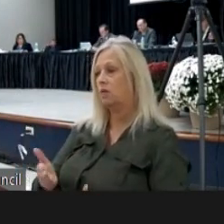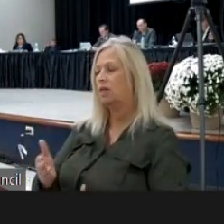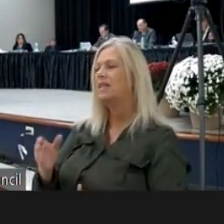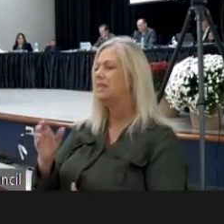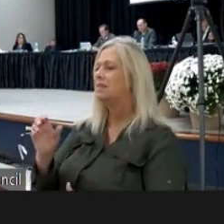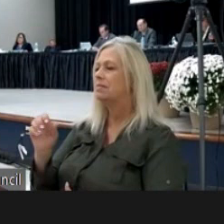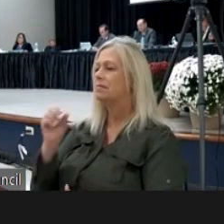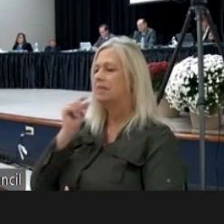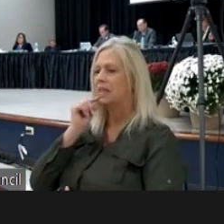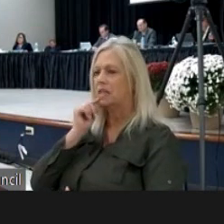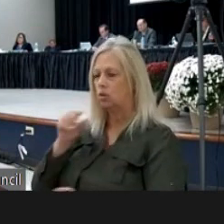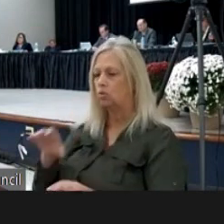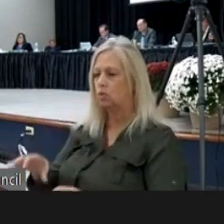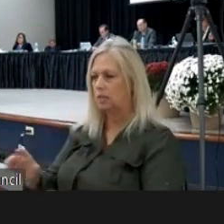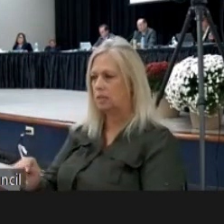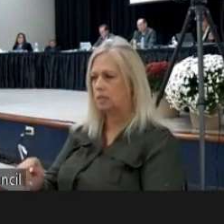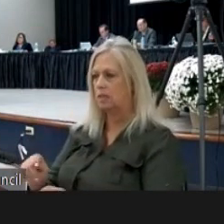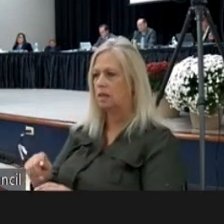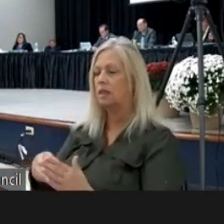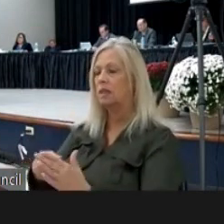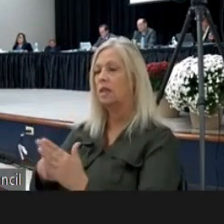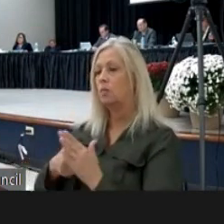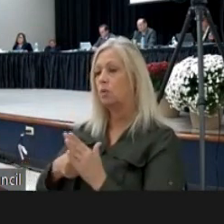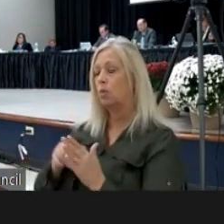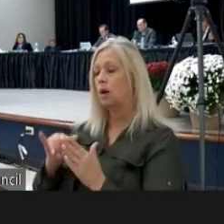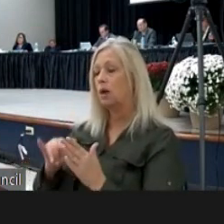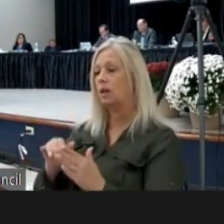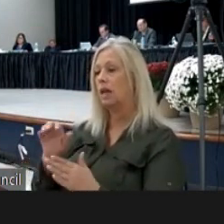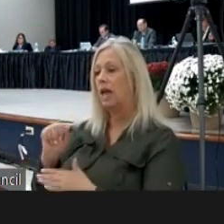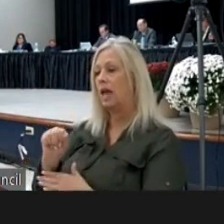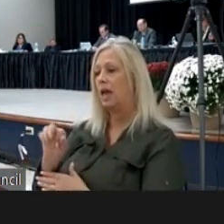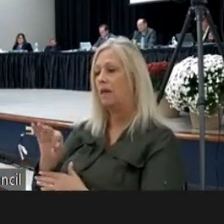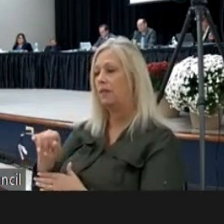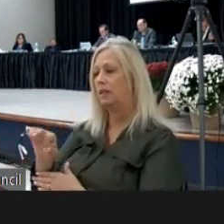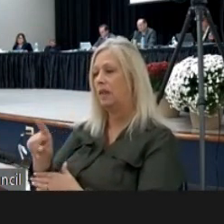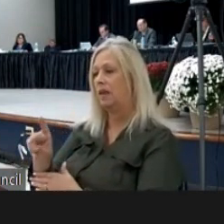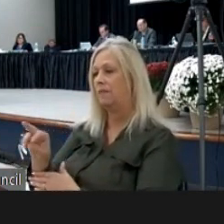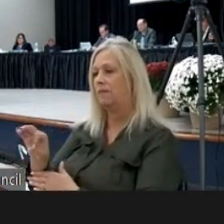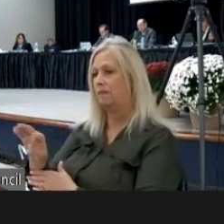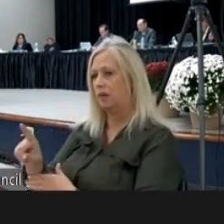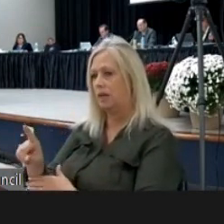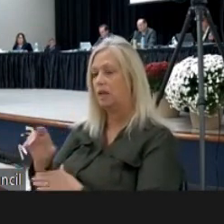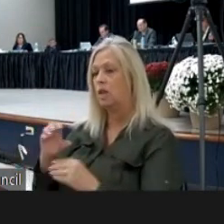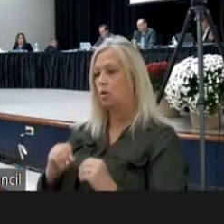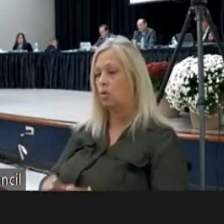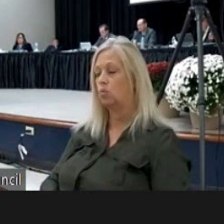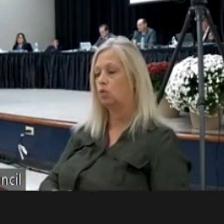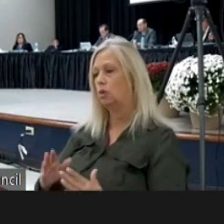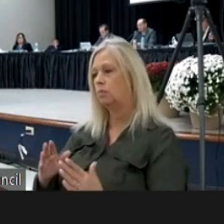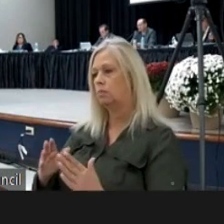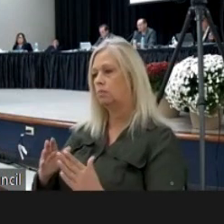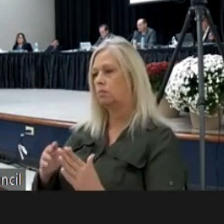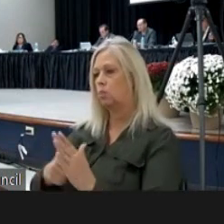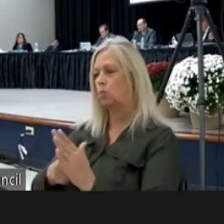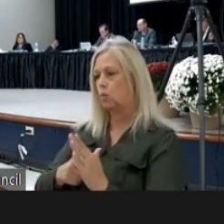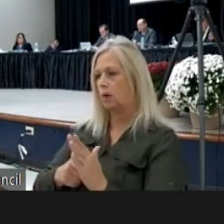this by requiring an affidavit affirming the ownership requirements that we filed